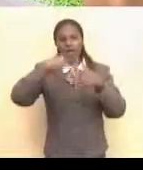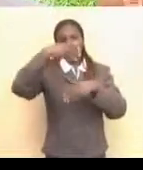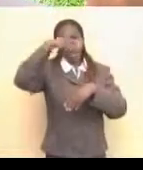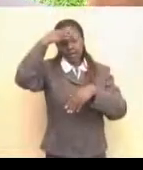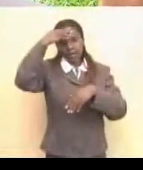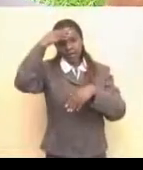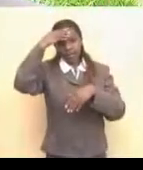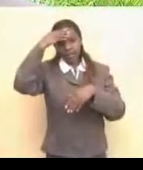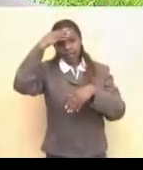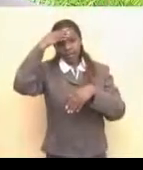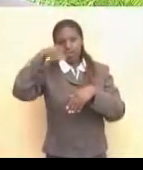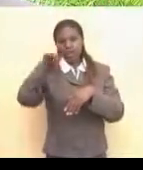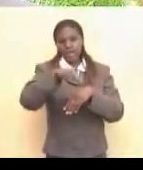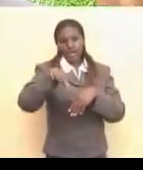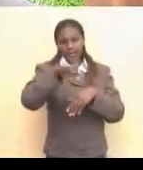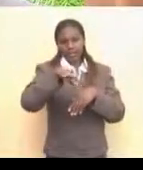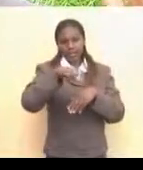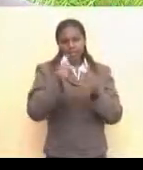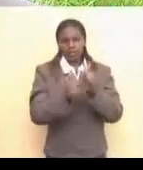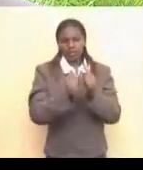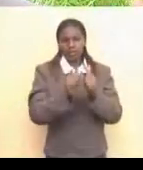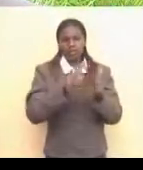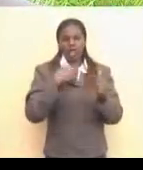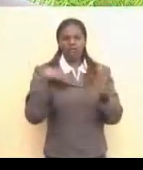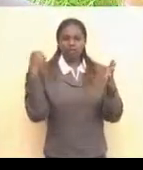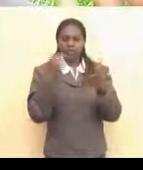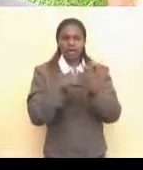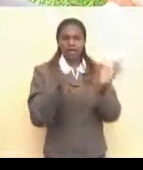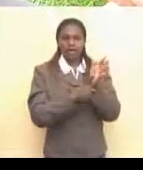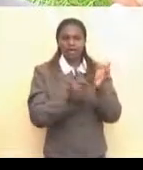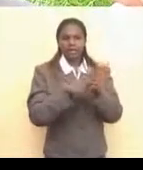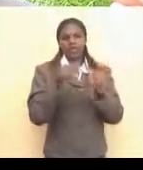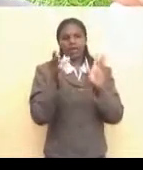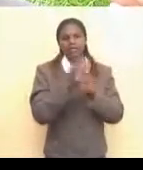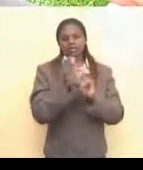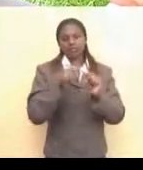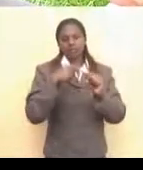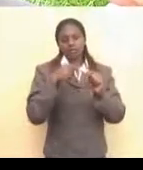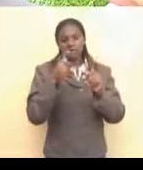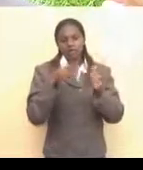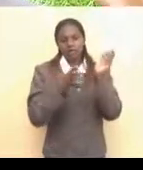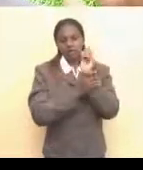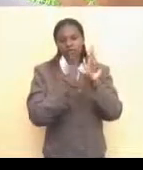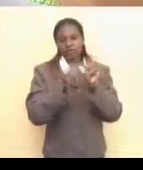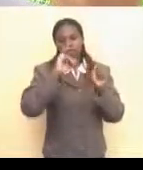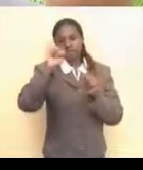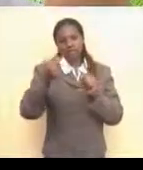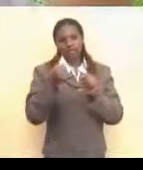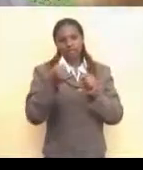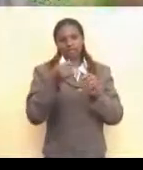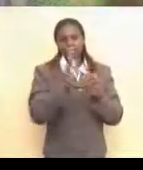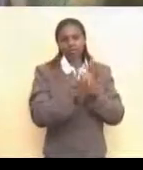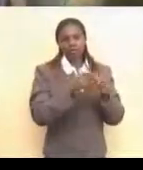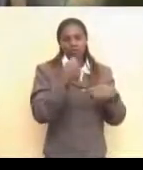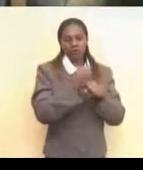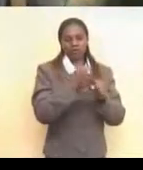of thematic issues that impact negatively on access to justice. The Institutional Development